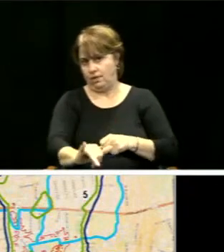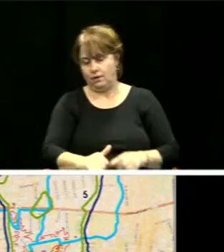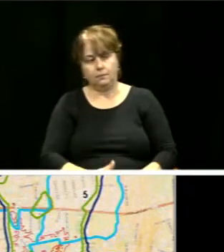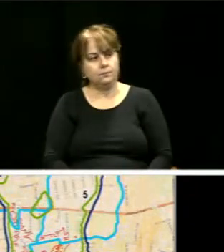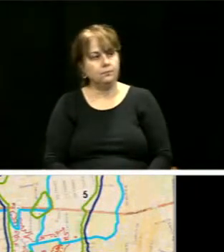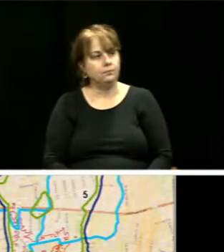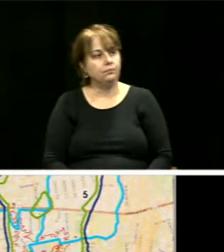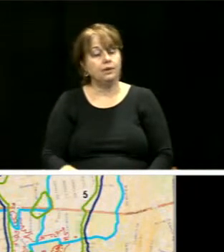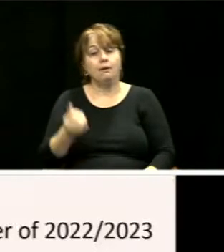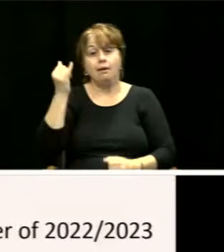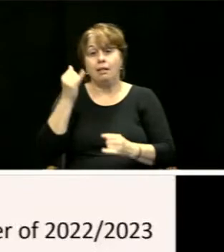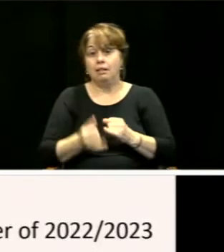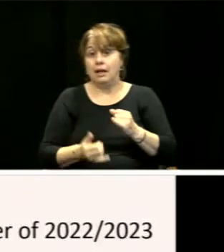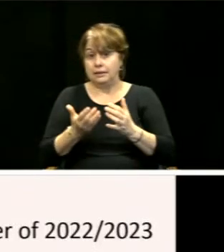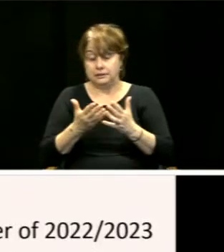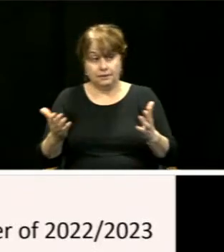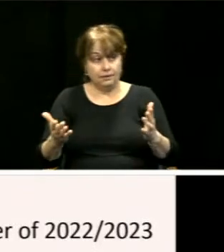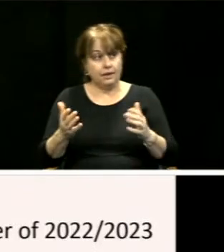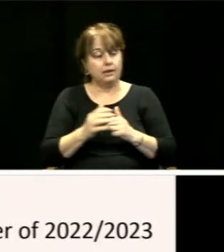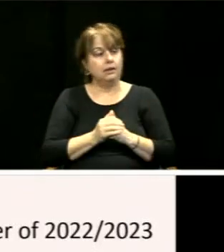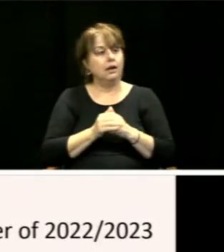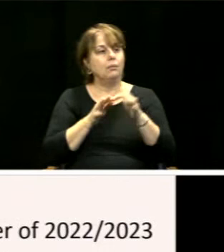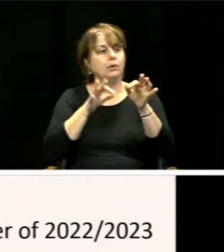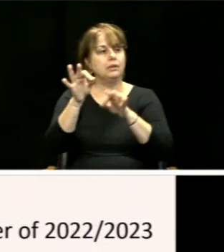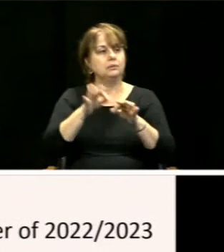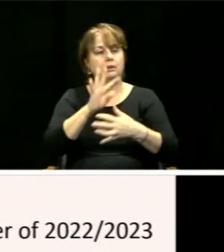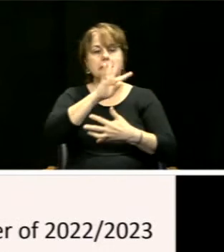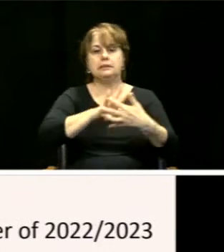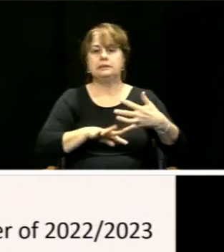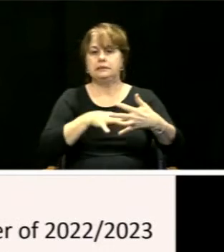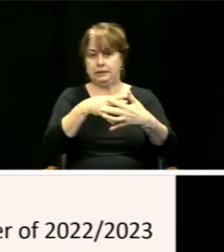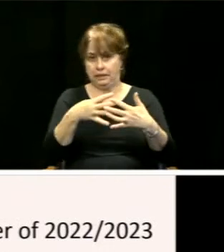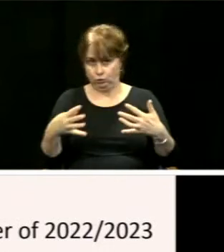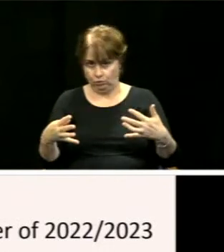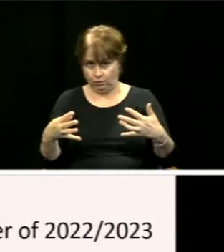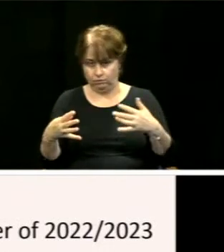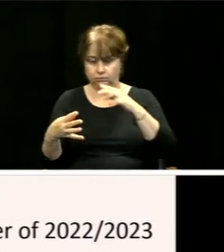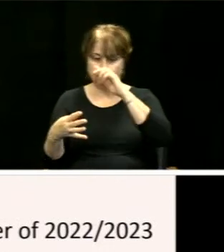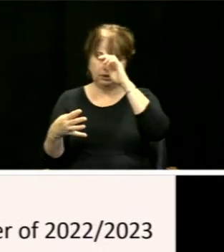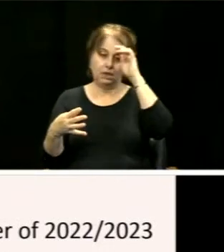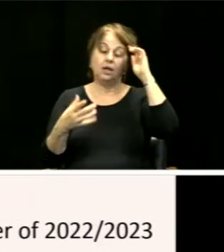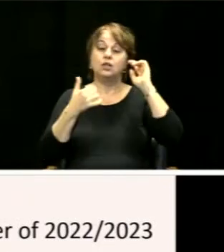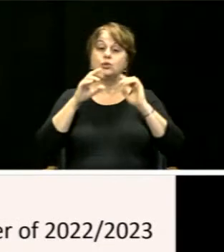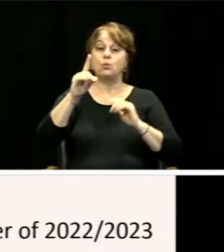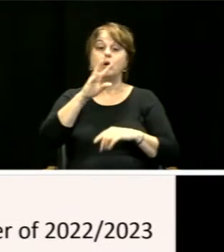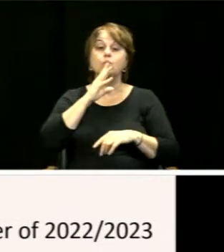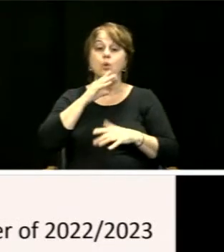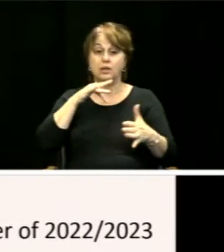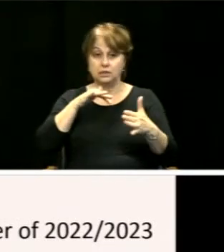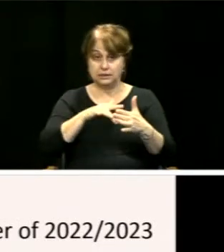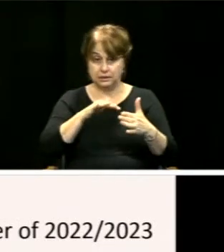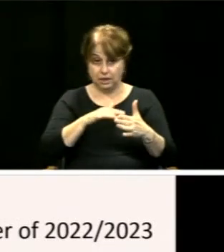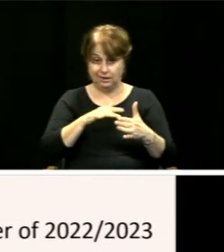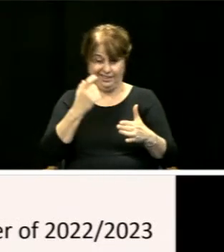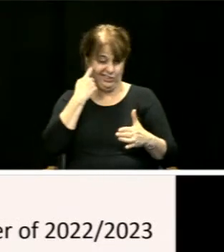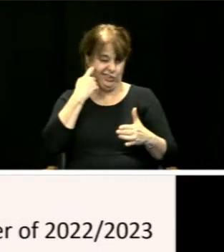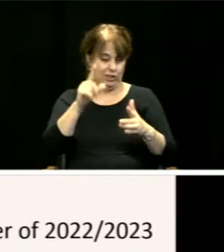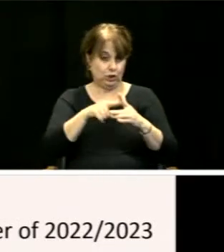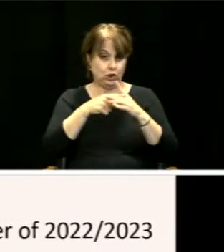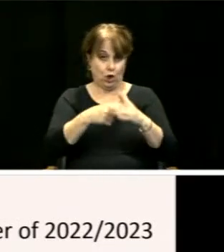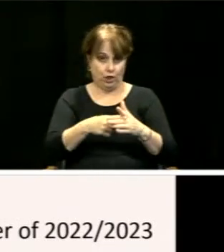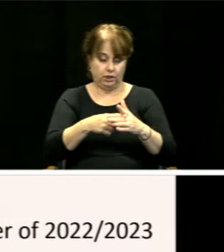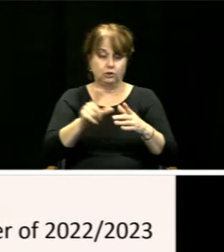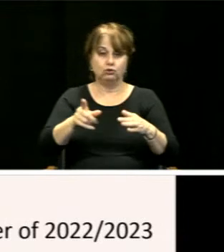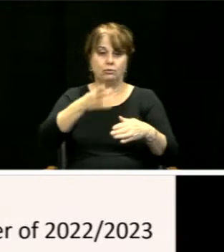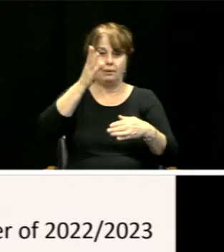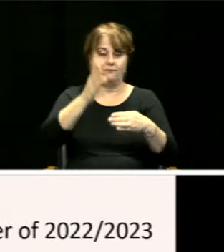So the last thing is I'm going to go over just the schedule. So the groundwater study that we just started, we should be